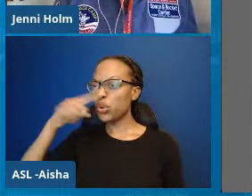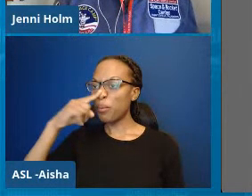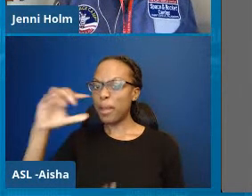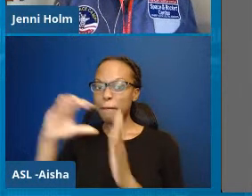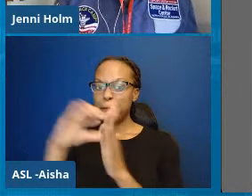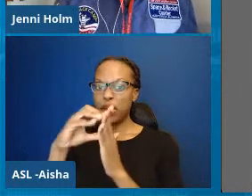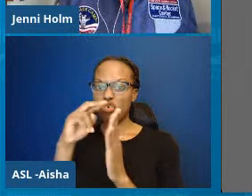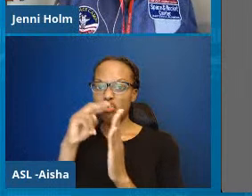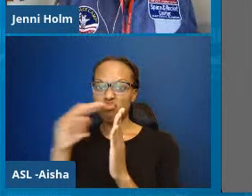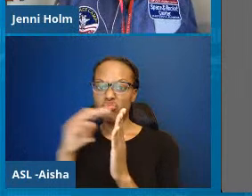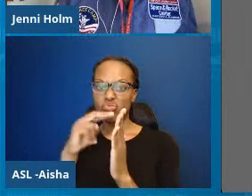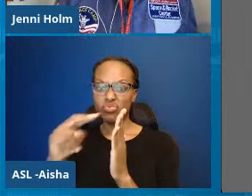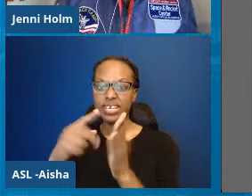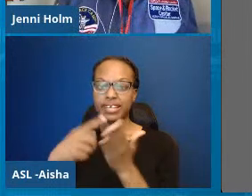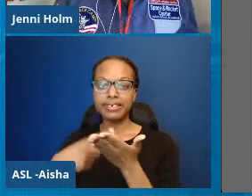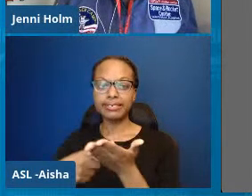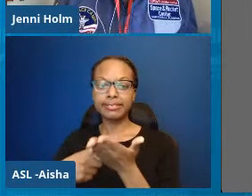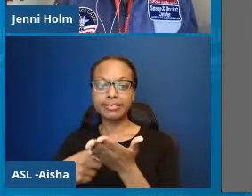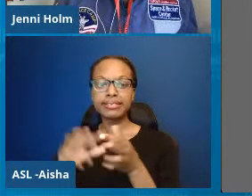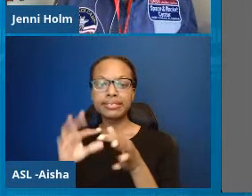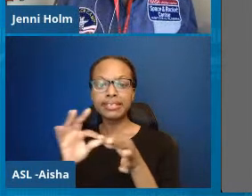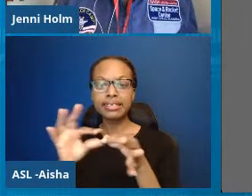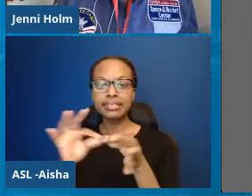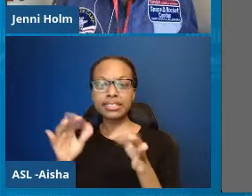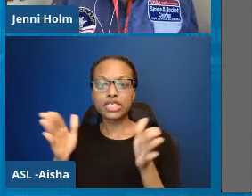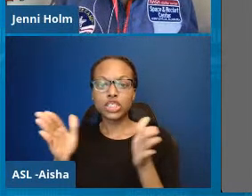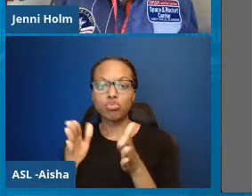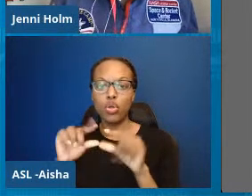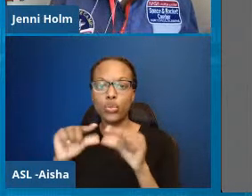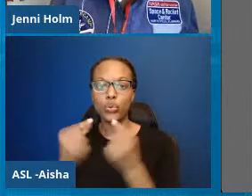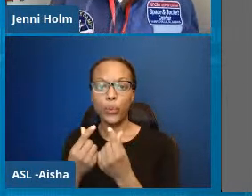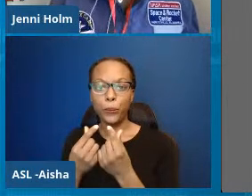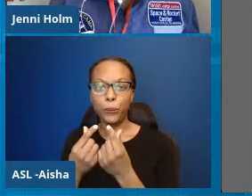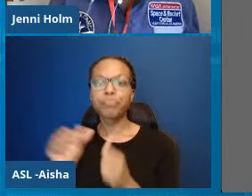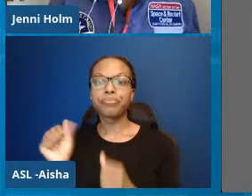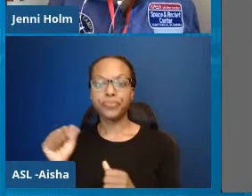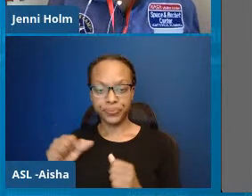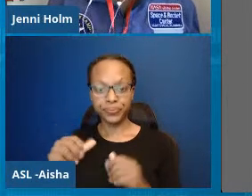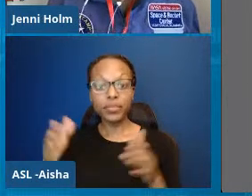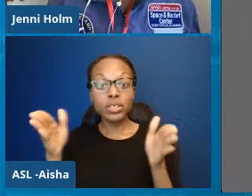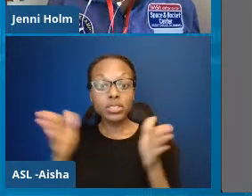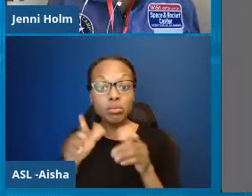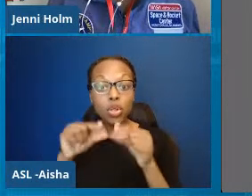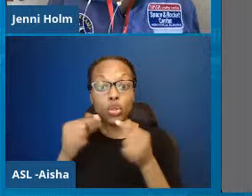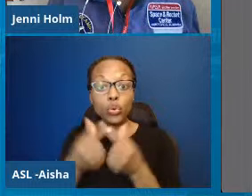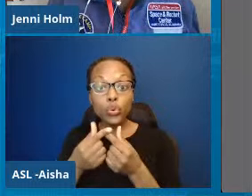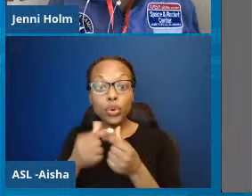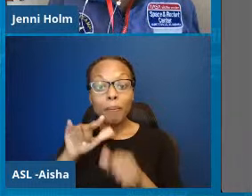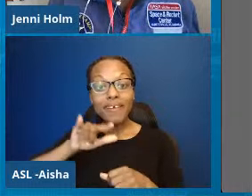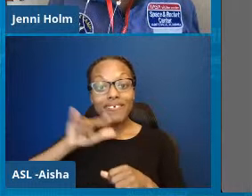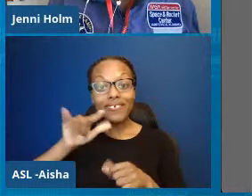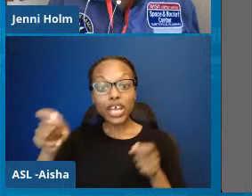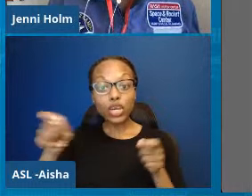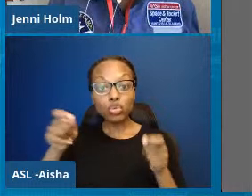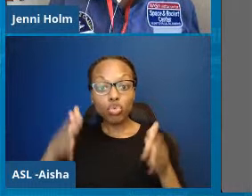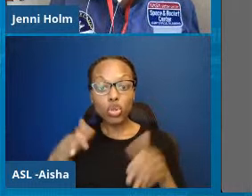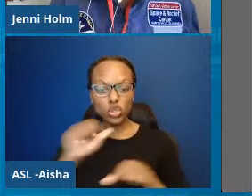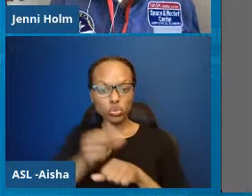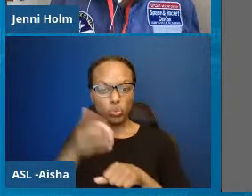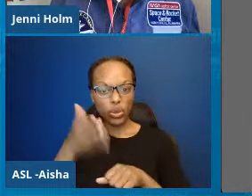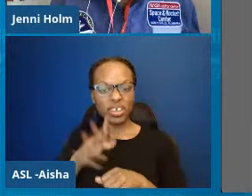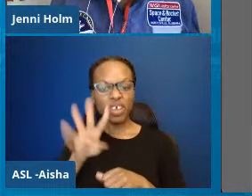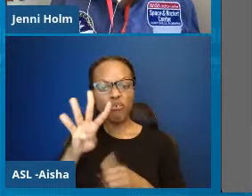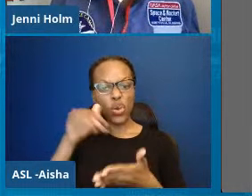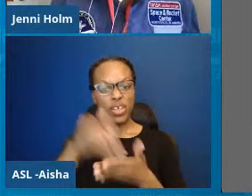starts with a small group? Can you see that at the top there? I can. A small group of flight controllers work here, and about 400,000